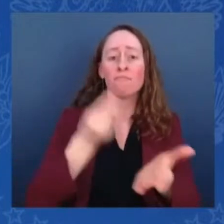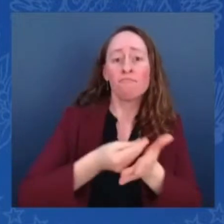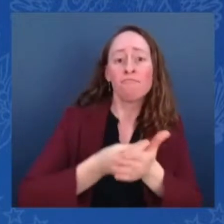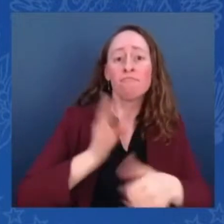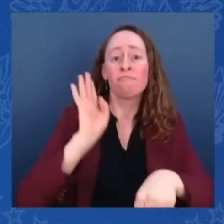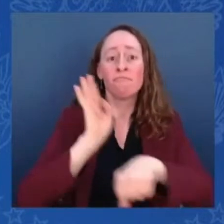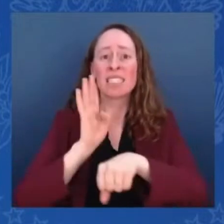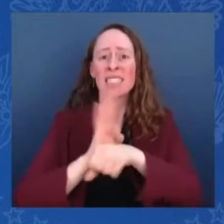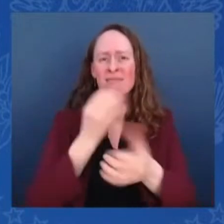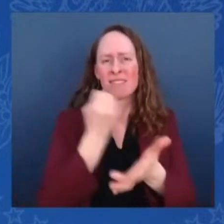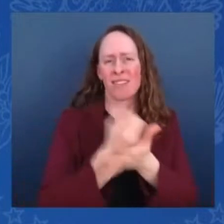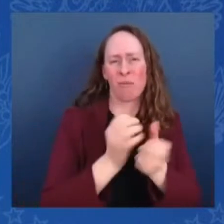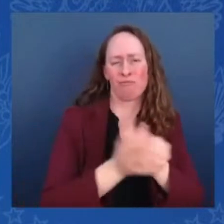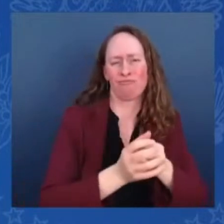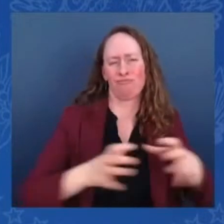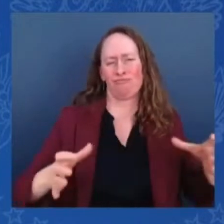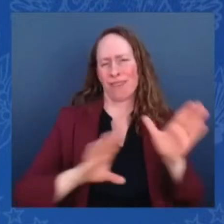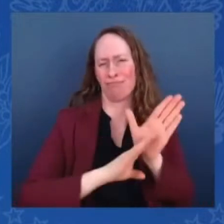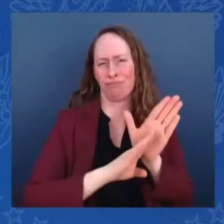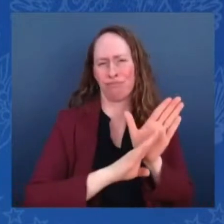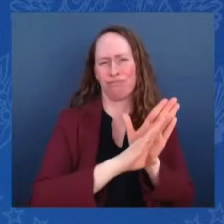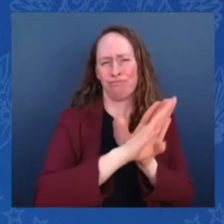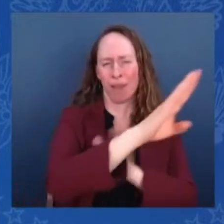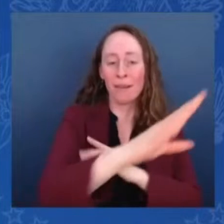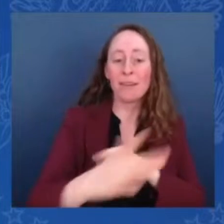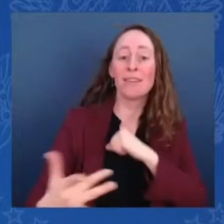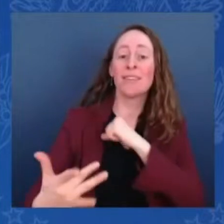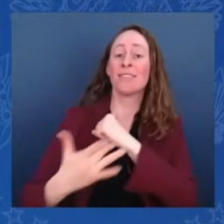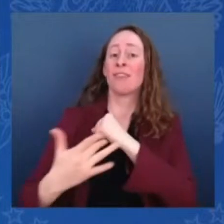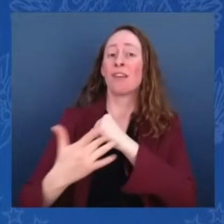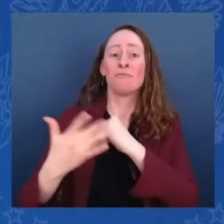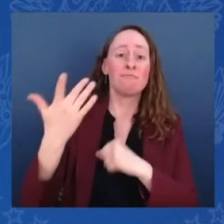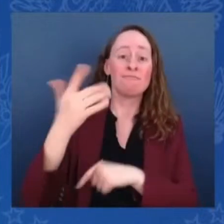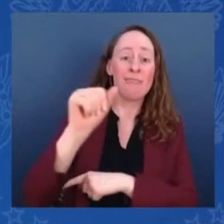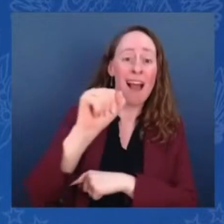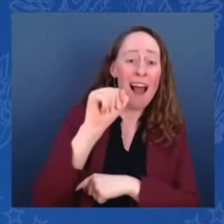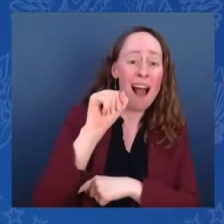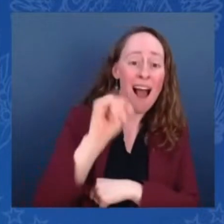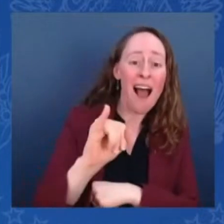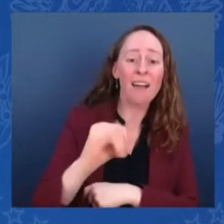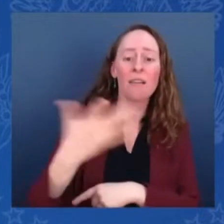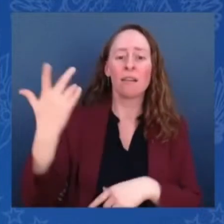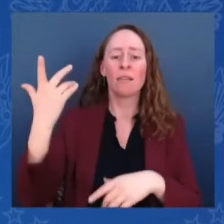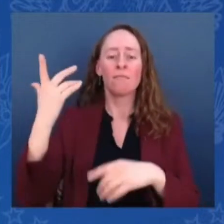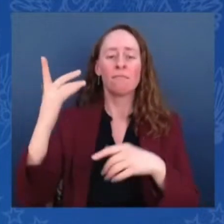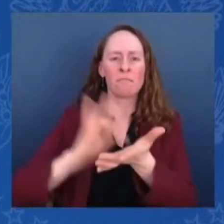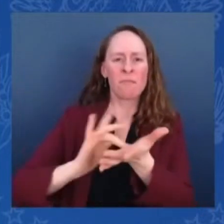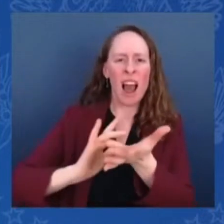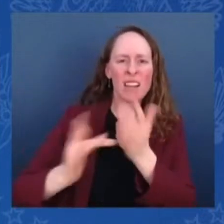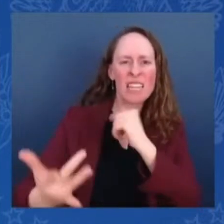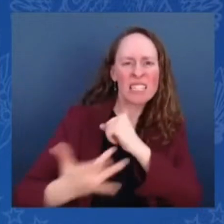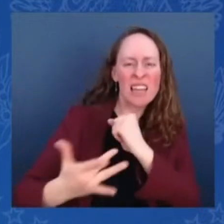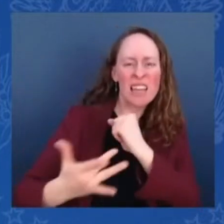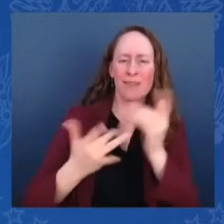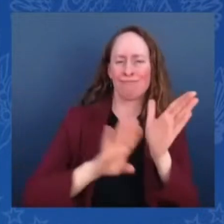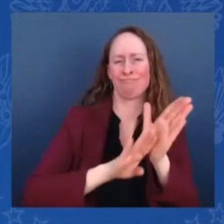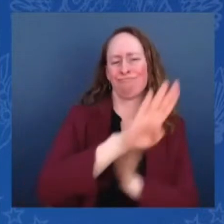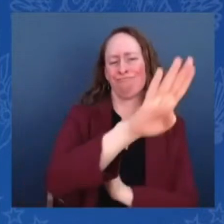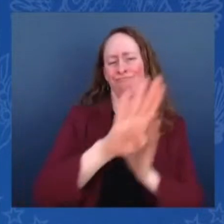Our technologies, from artificial intelligence to biotech, quantum, and to advanced semiconductors, they're the envy of the